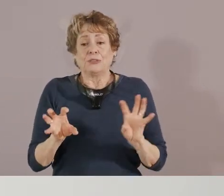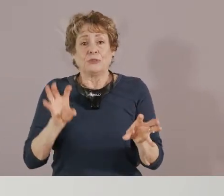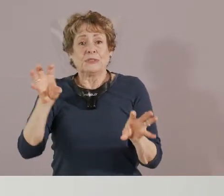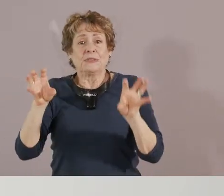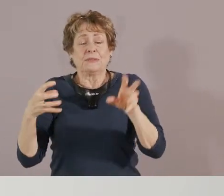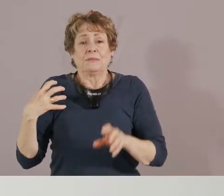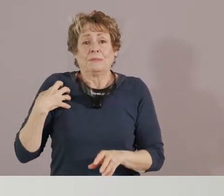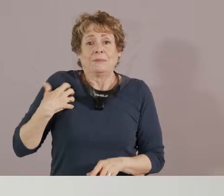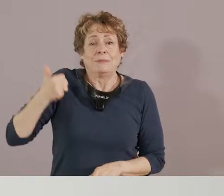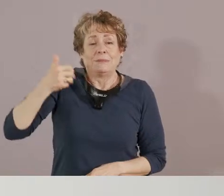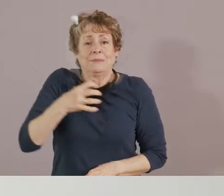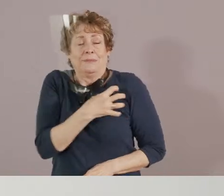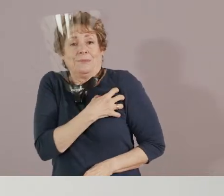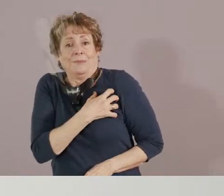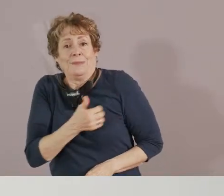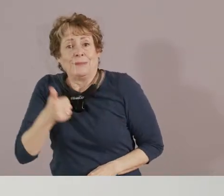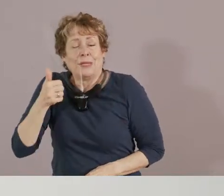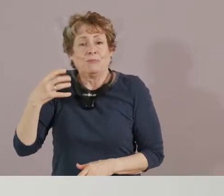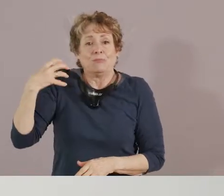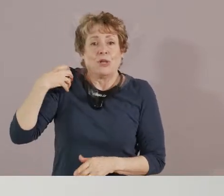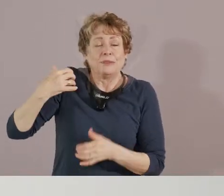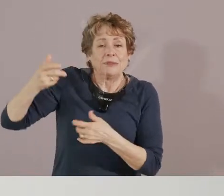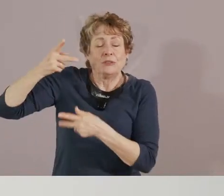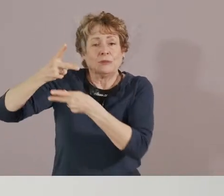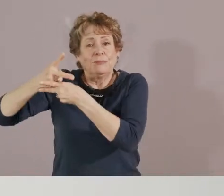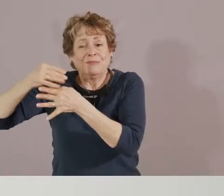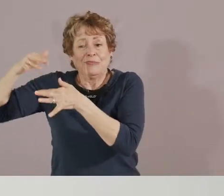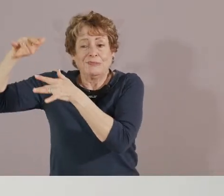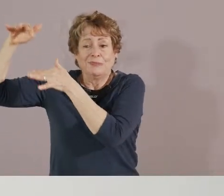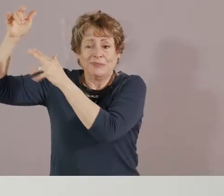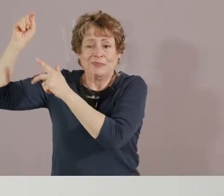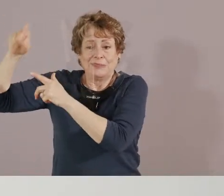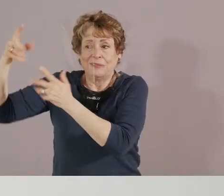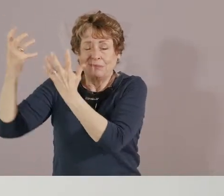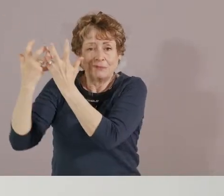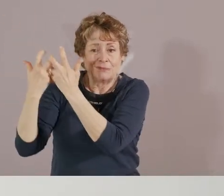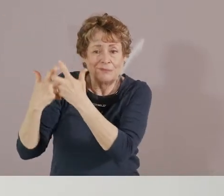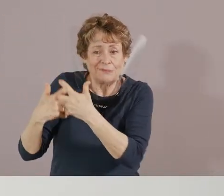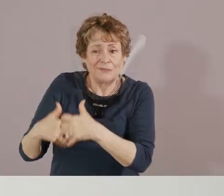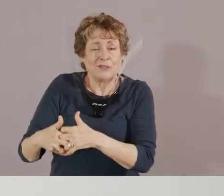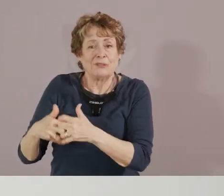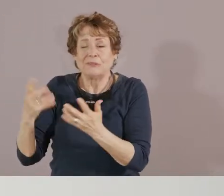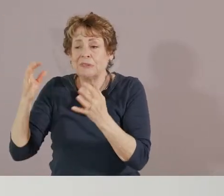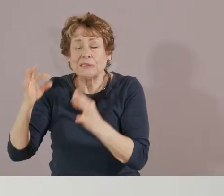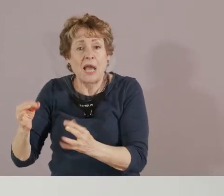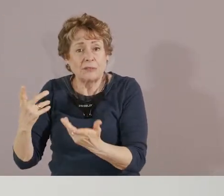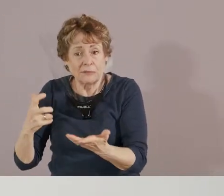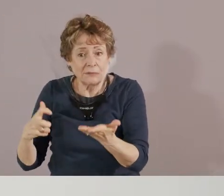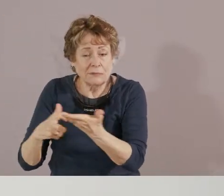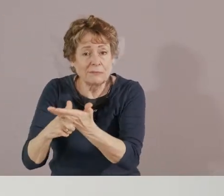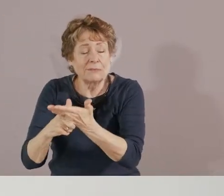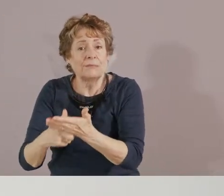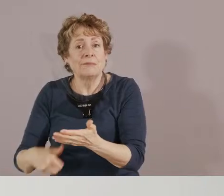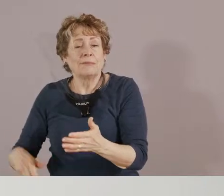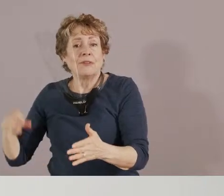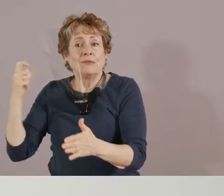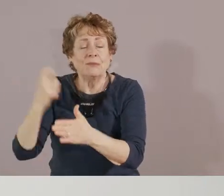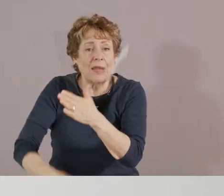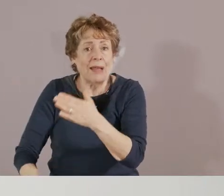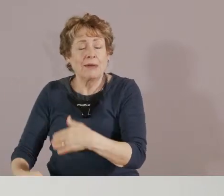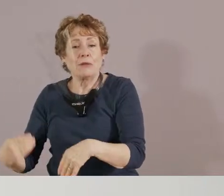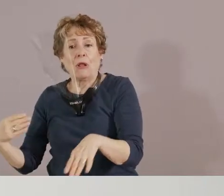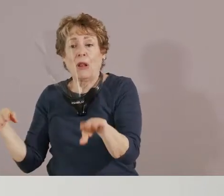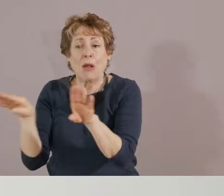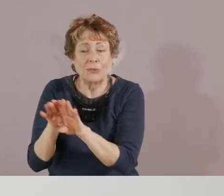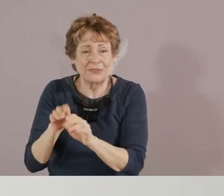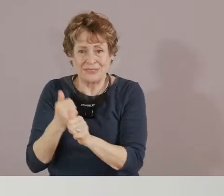and with enforcing the mitigation measures. We are operating at the state on a, 2 strikes, you're out. So we go out,